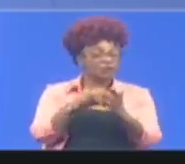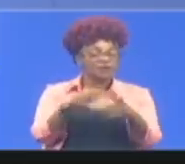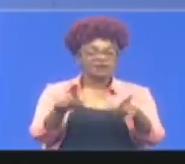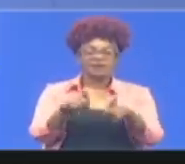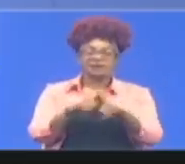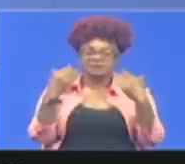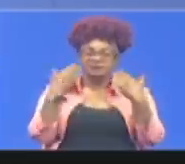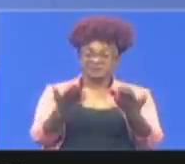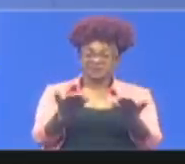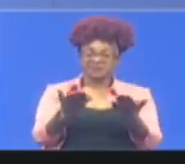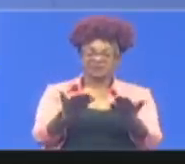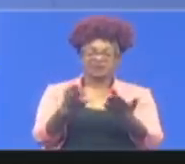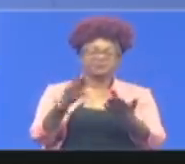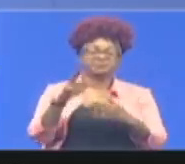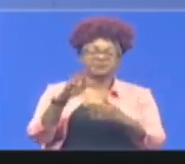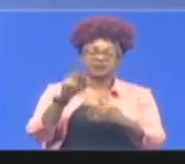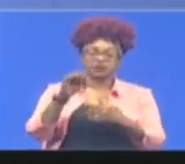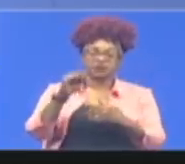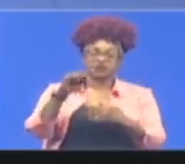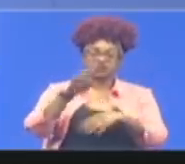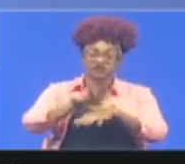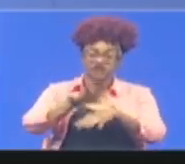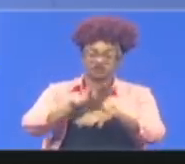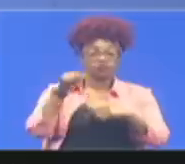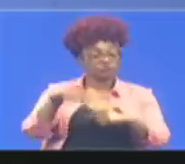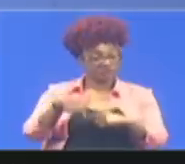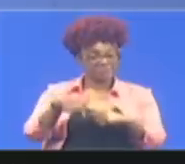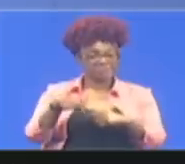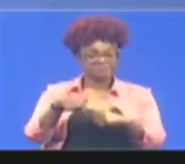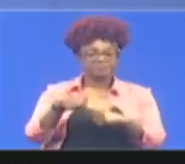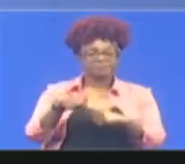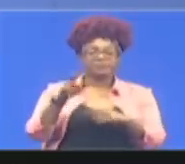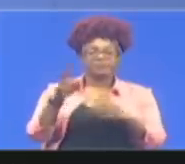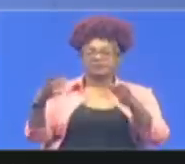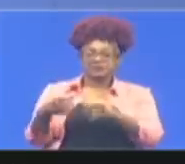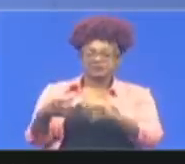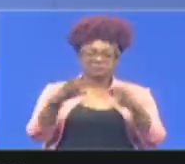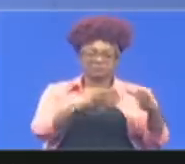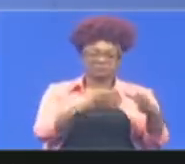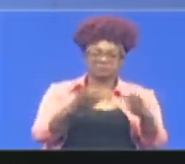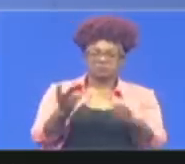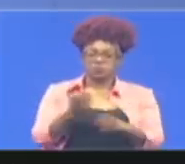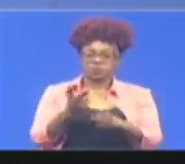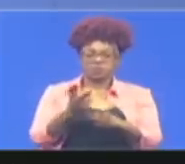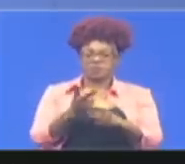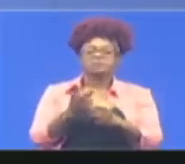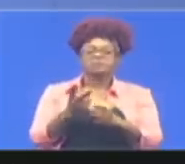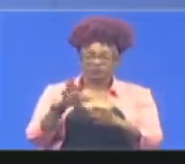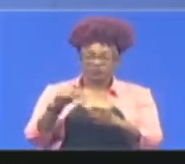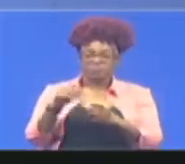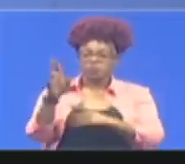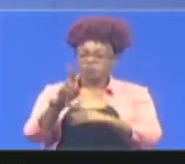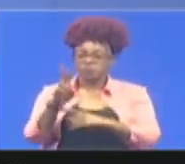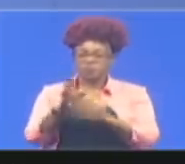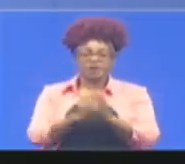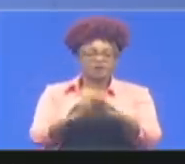funds drive at the Gitui Catholic Church earlier today, the Kieleweke and Tanga Tanga factions of the ruling Jubilee Party have